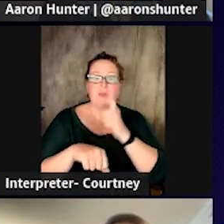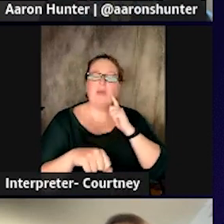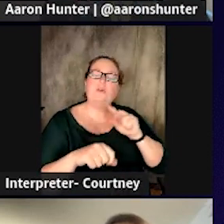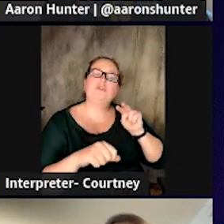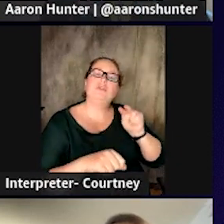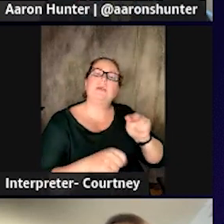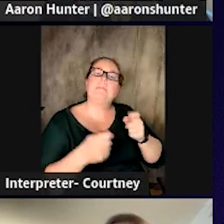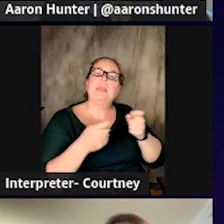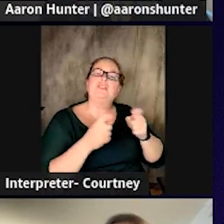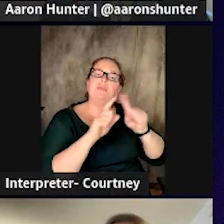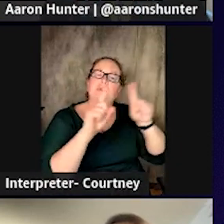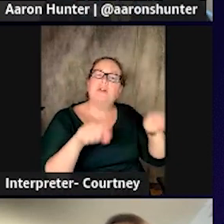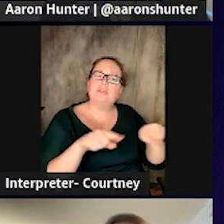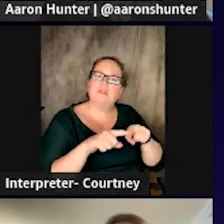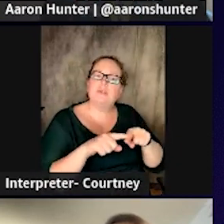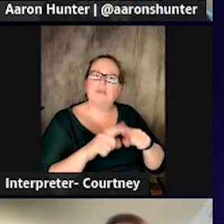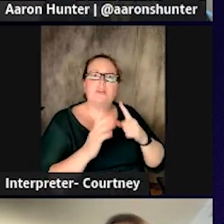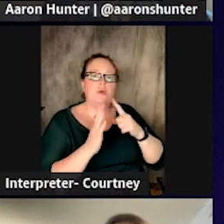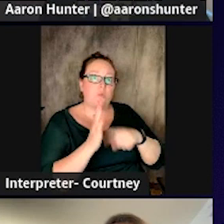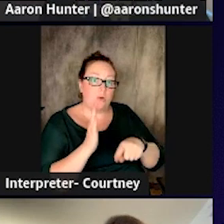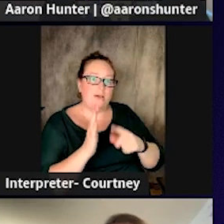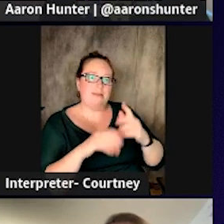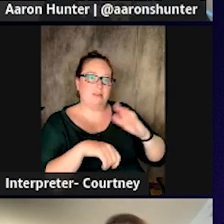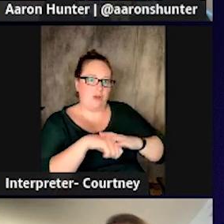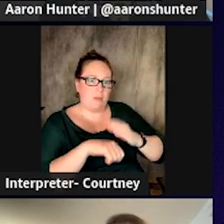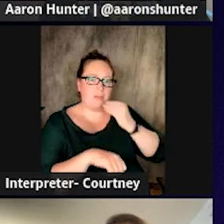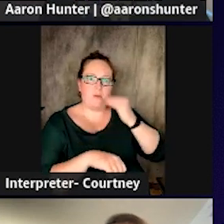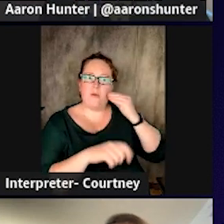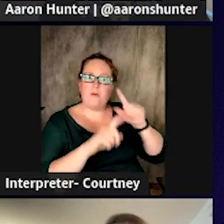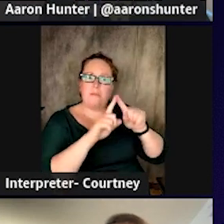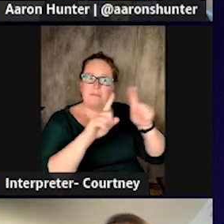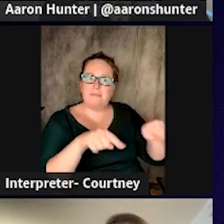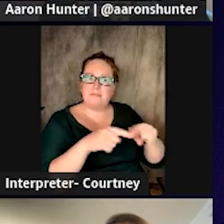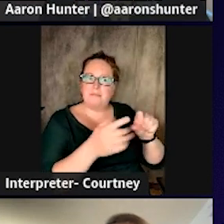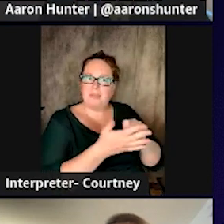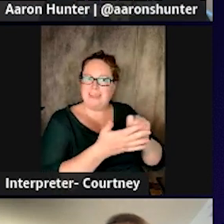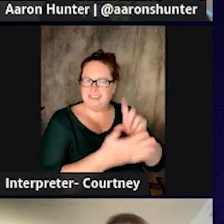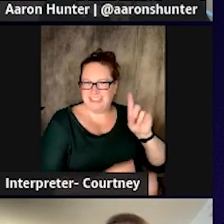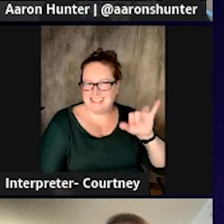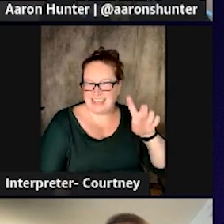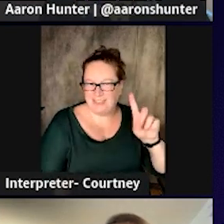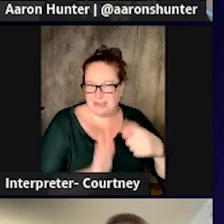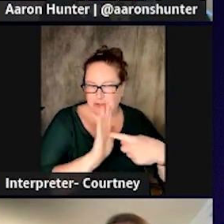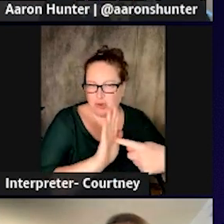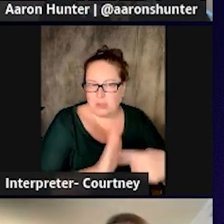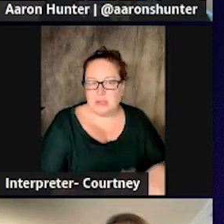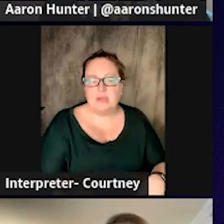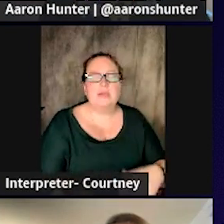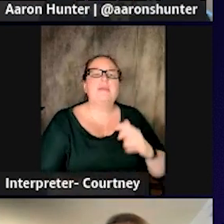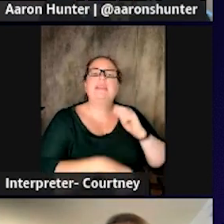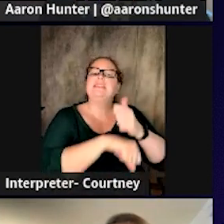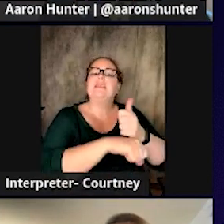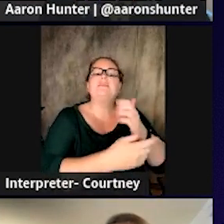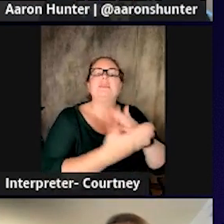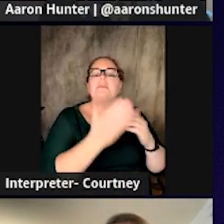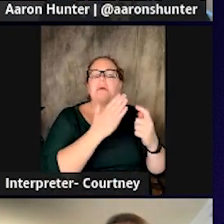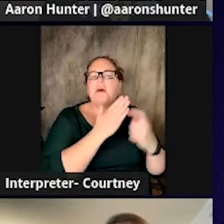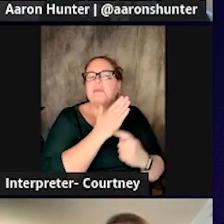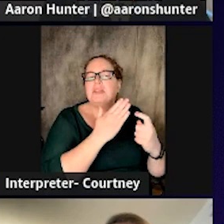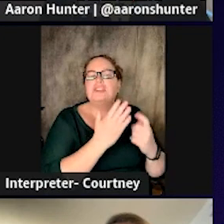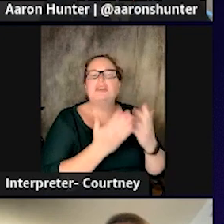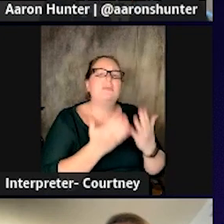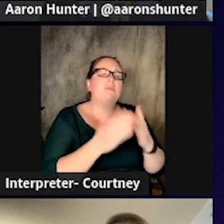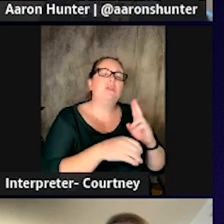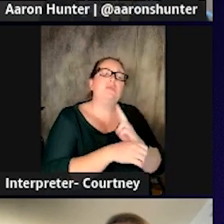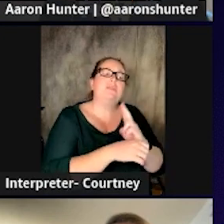findings on the homepage that David is displaying, and then set up some sort of automation. It could be automation using Amazon CloudWatch logs.